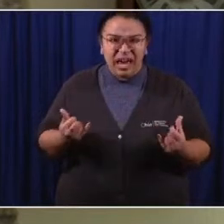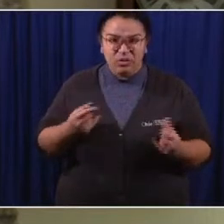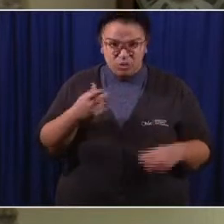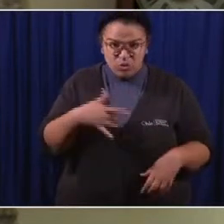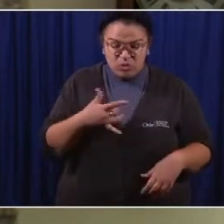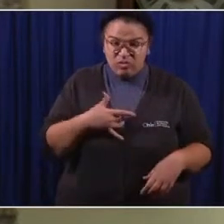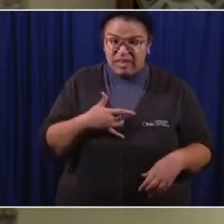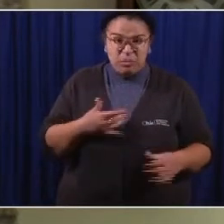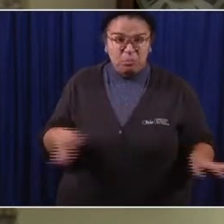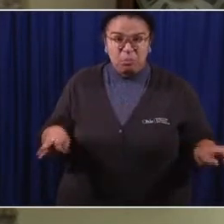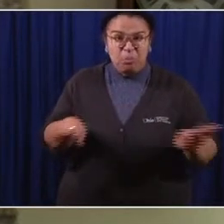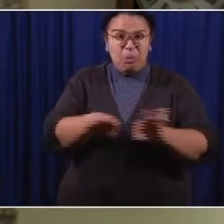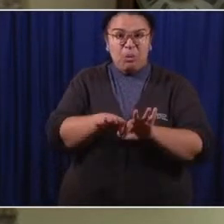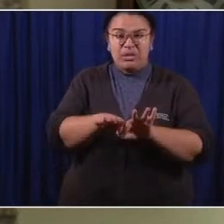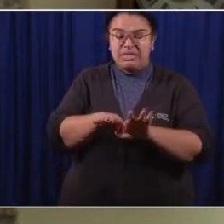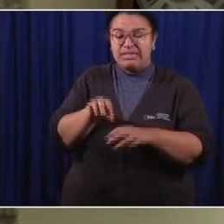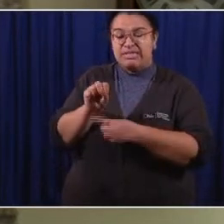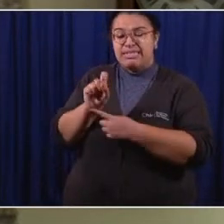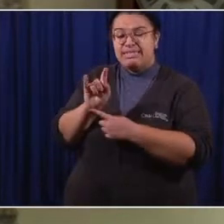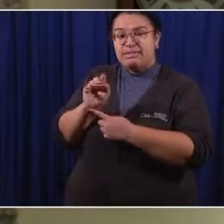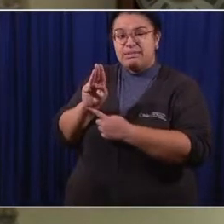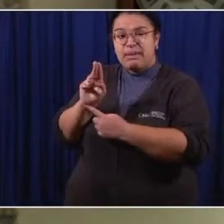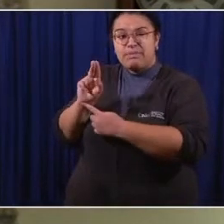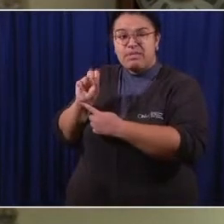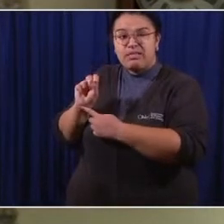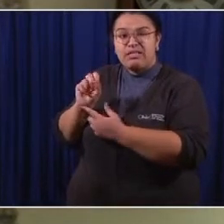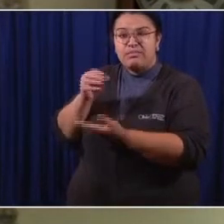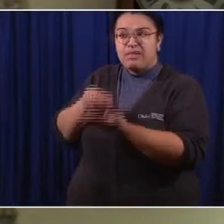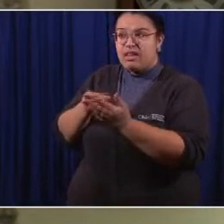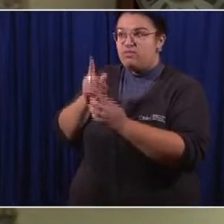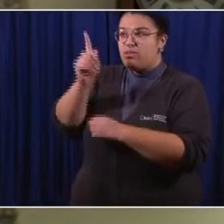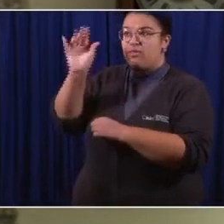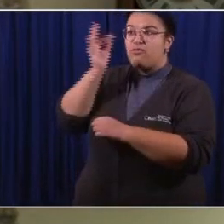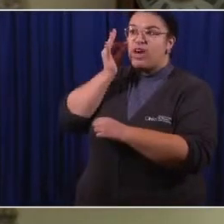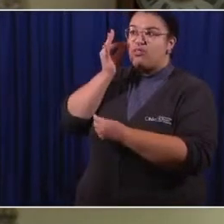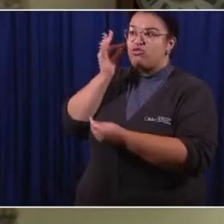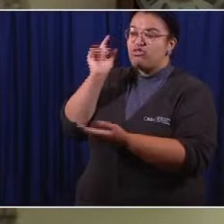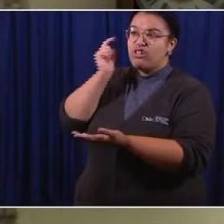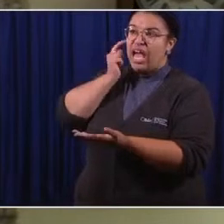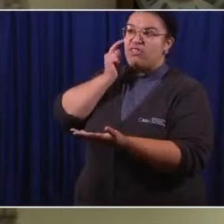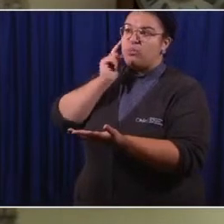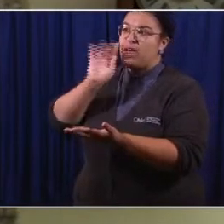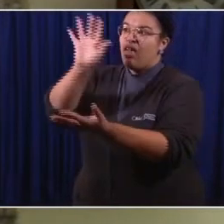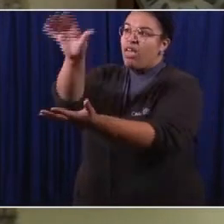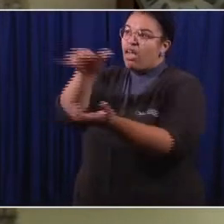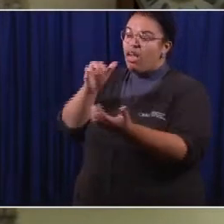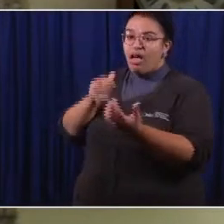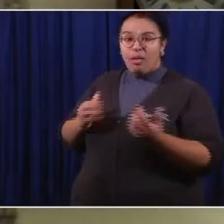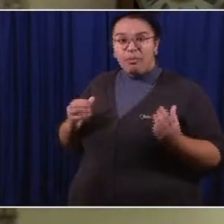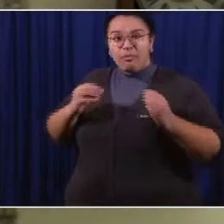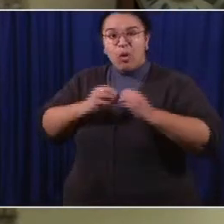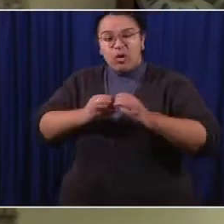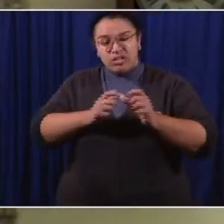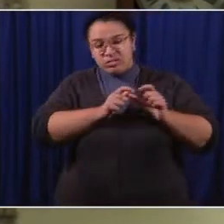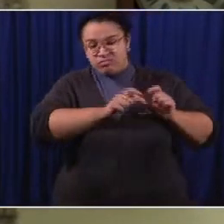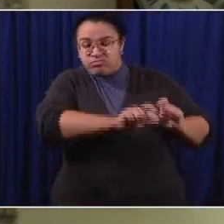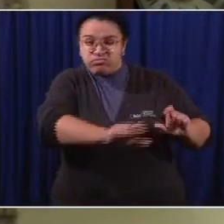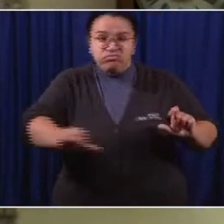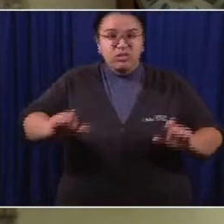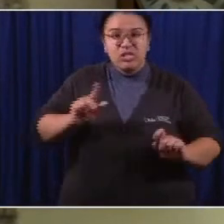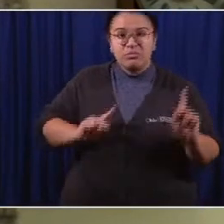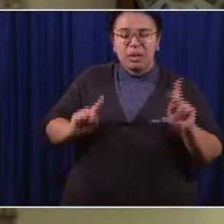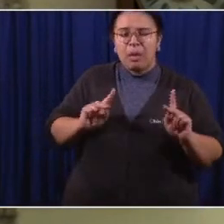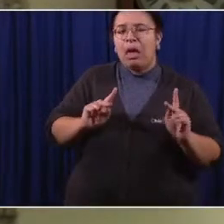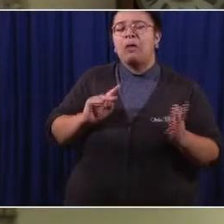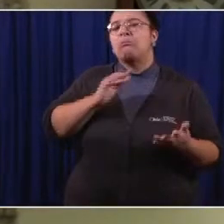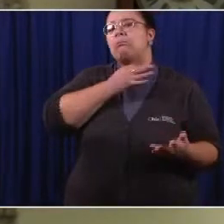stimulus dollars to help bolster Ohio's economy and assist our unemployed workers? And what conversations,